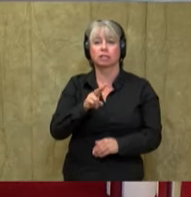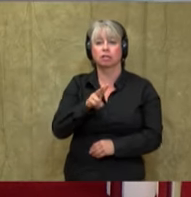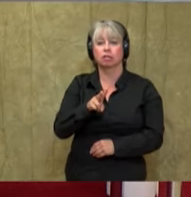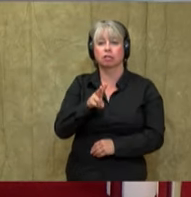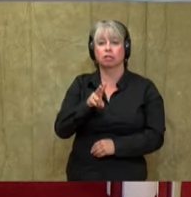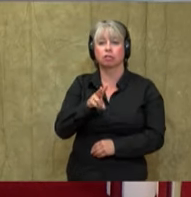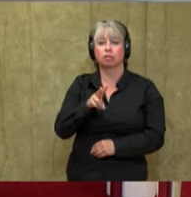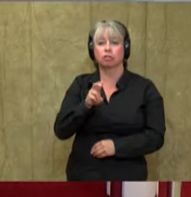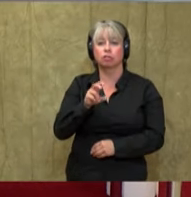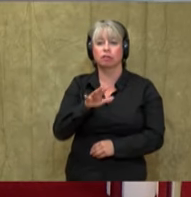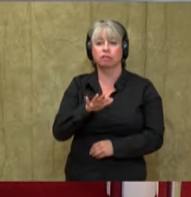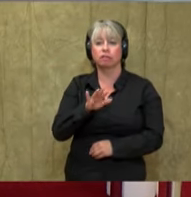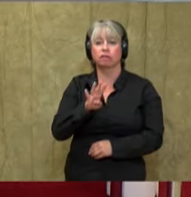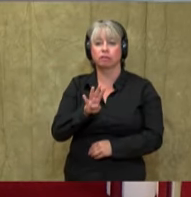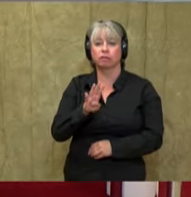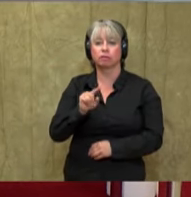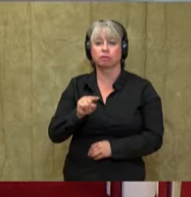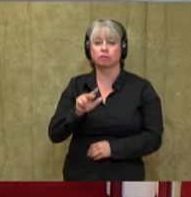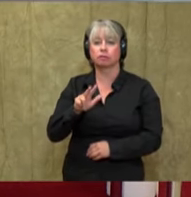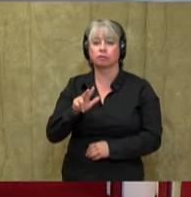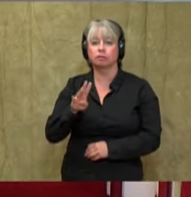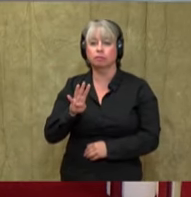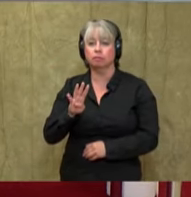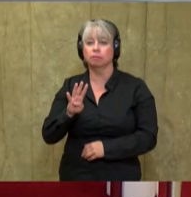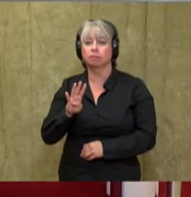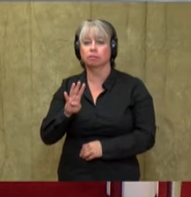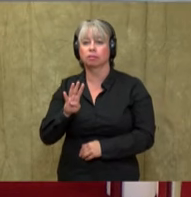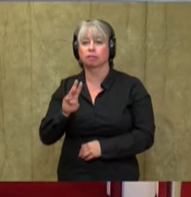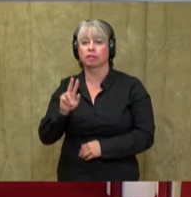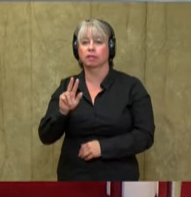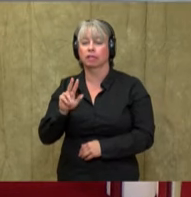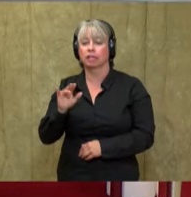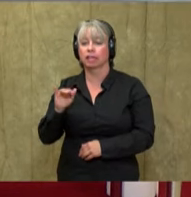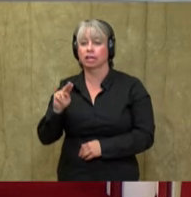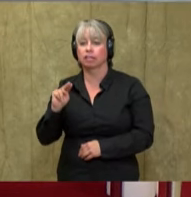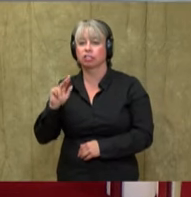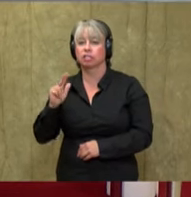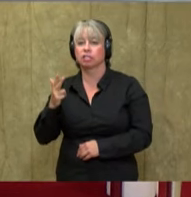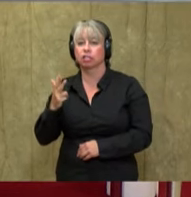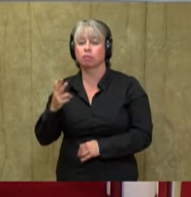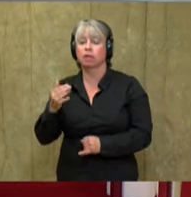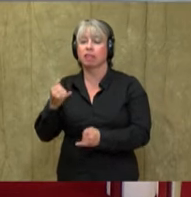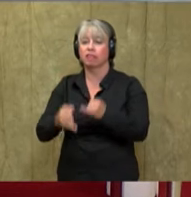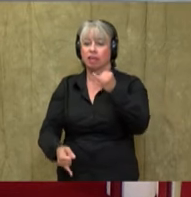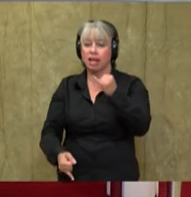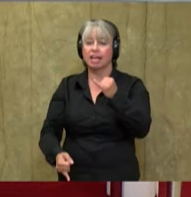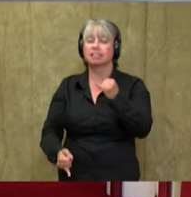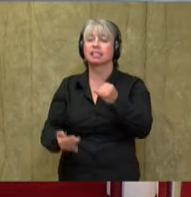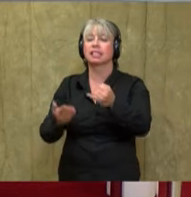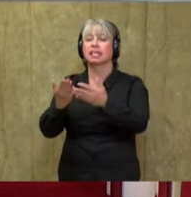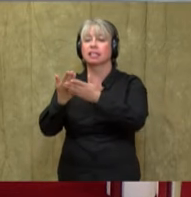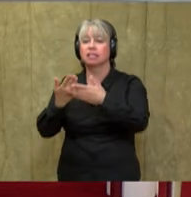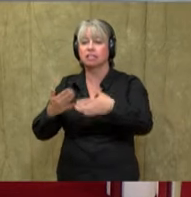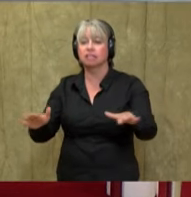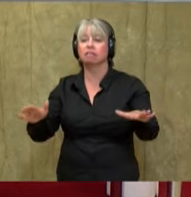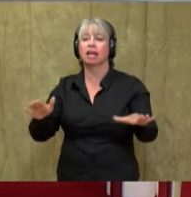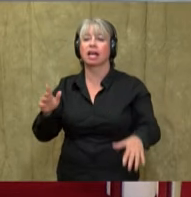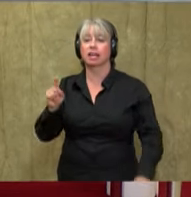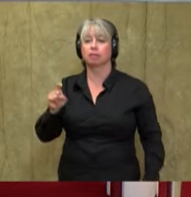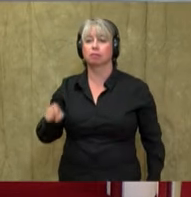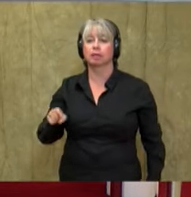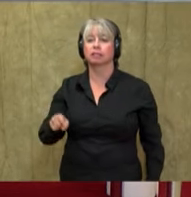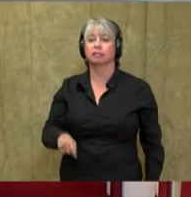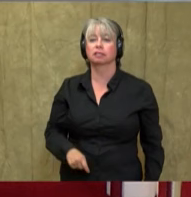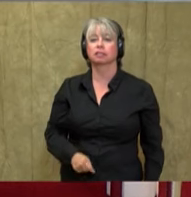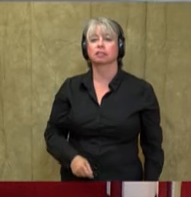254.34 inches cubed. The last step is to divide by 3, okay? You don't have to put the inches cubed into the calculator.